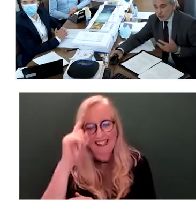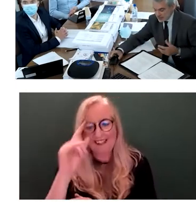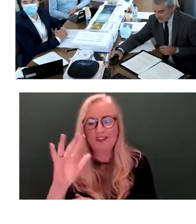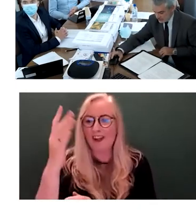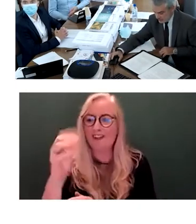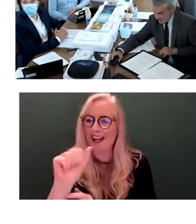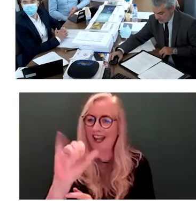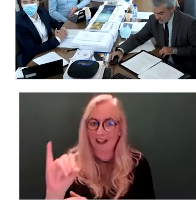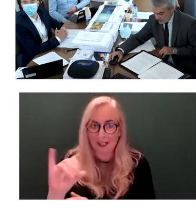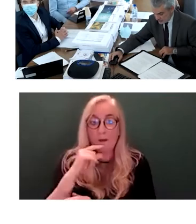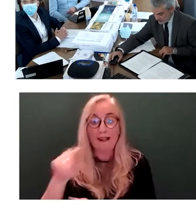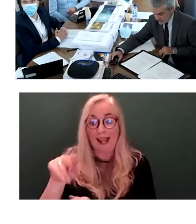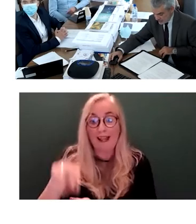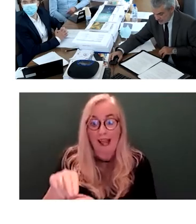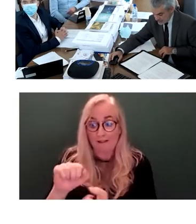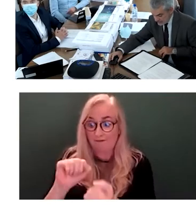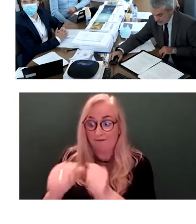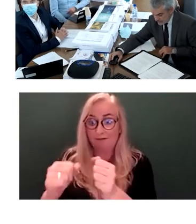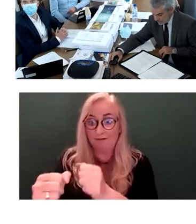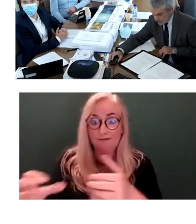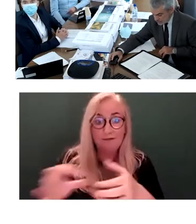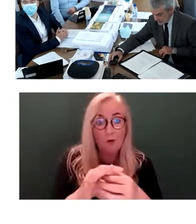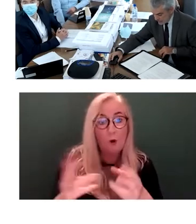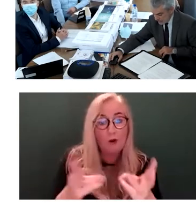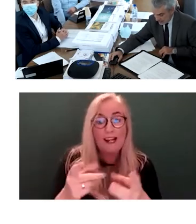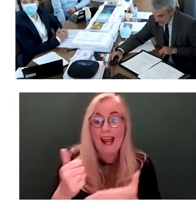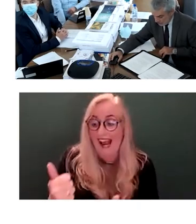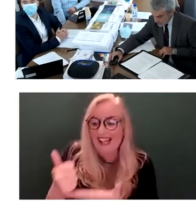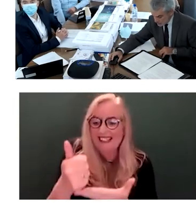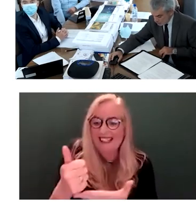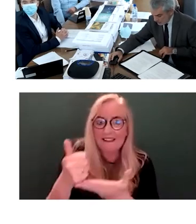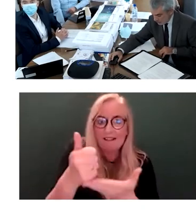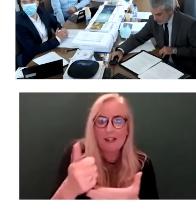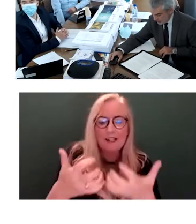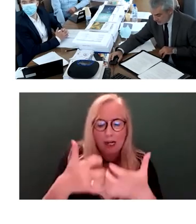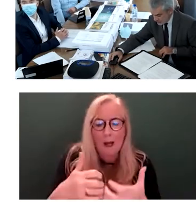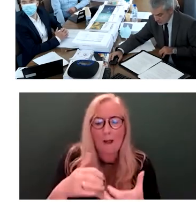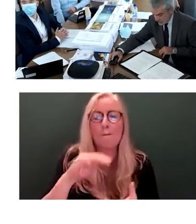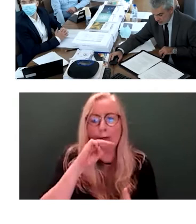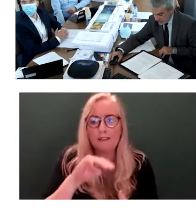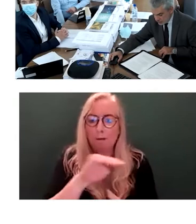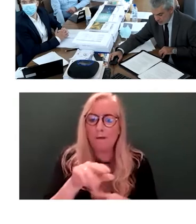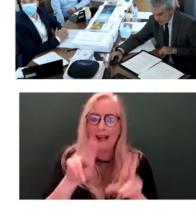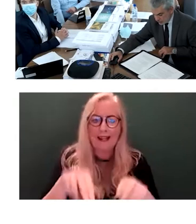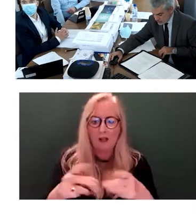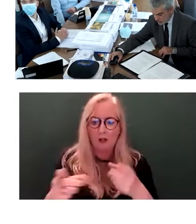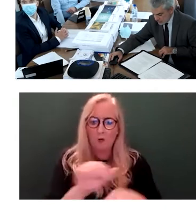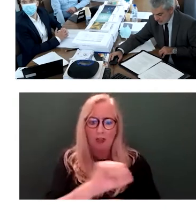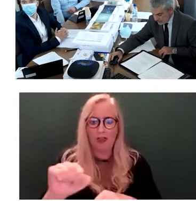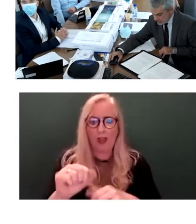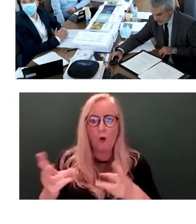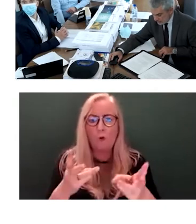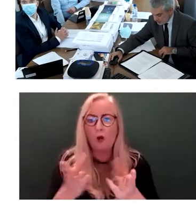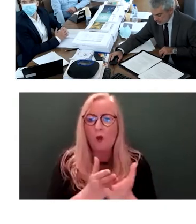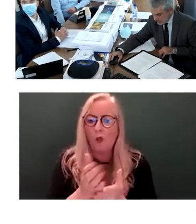more accommodative, if you like, environment. Assistive technology can allow persons to perform a function in her and his social